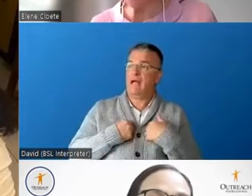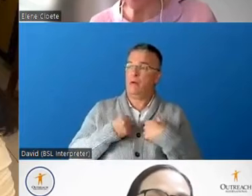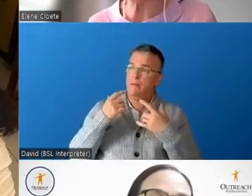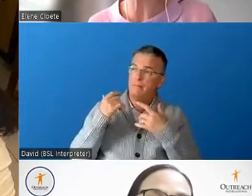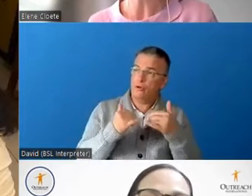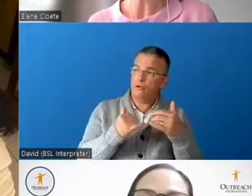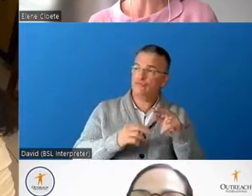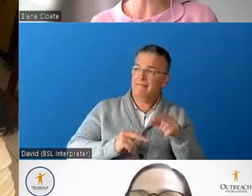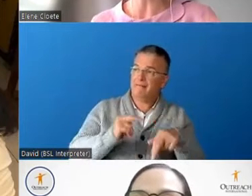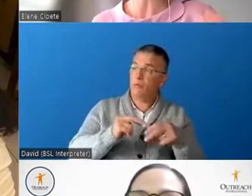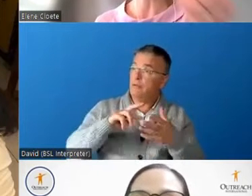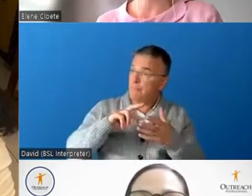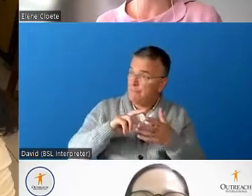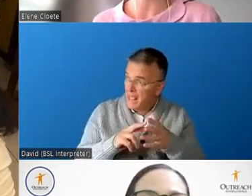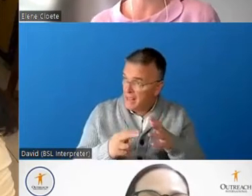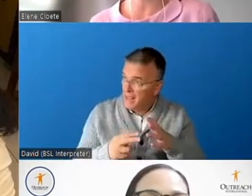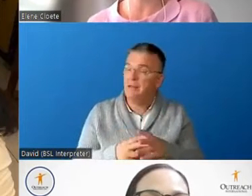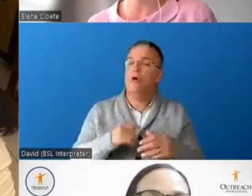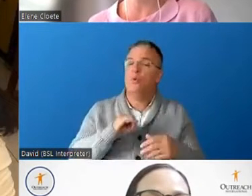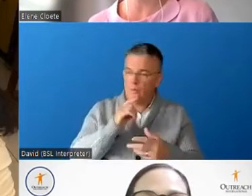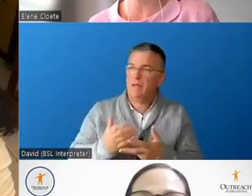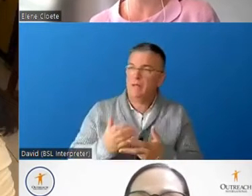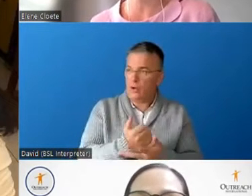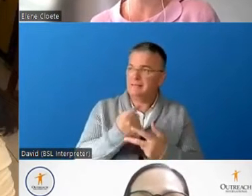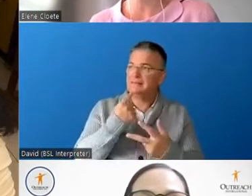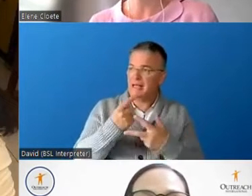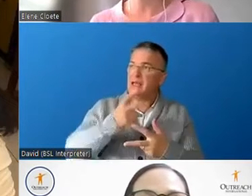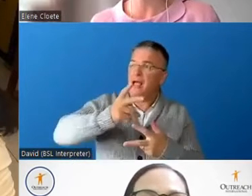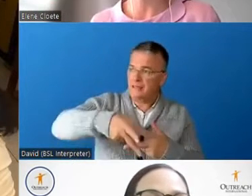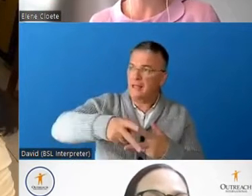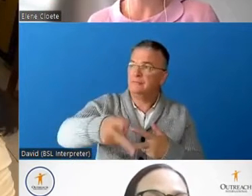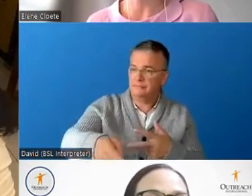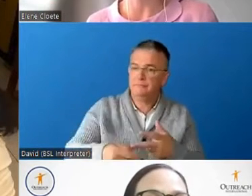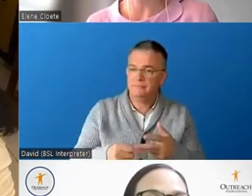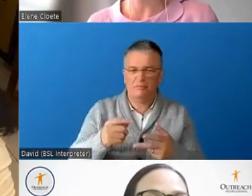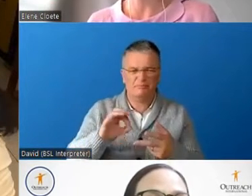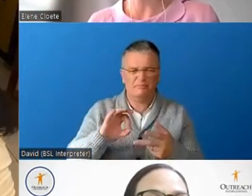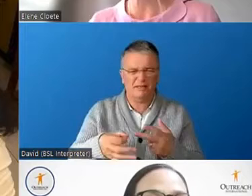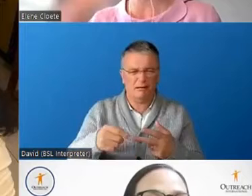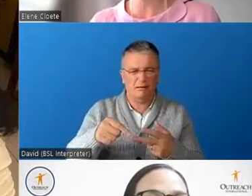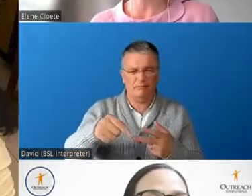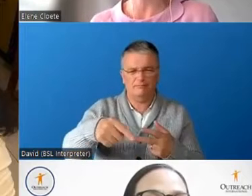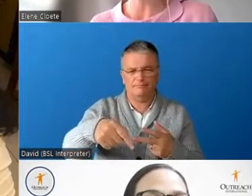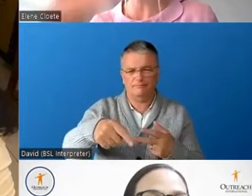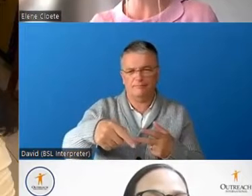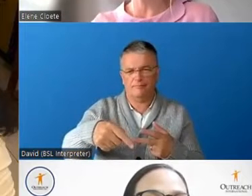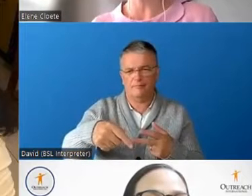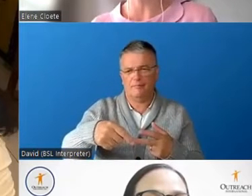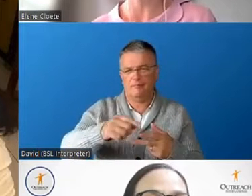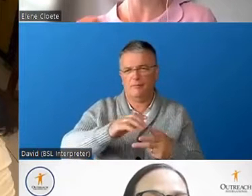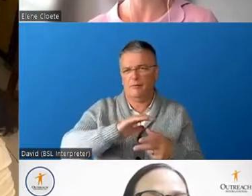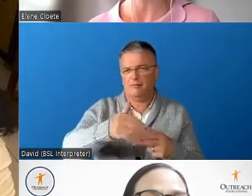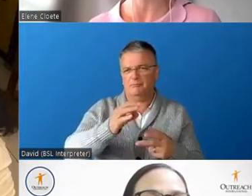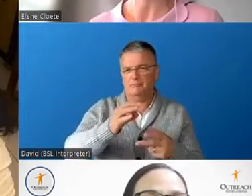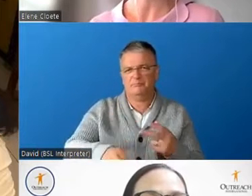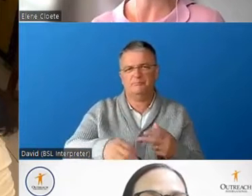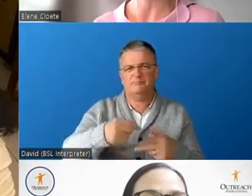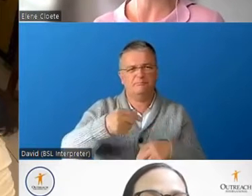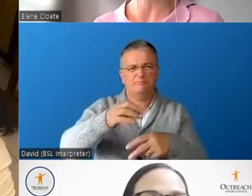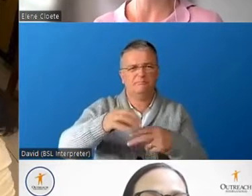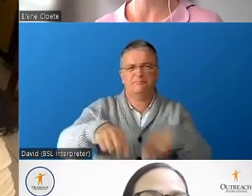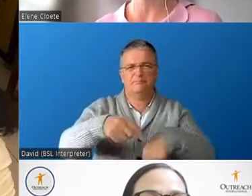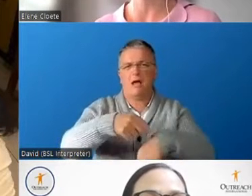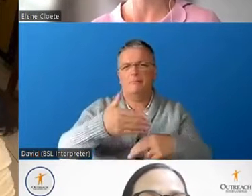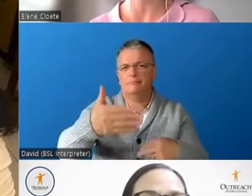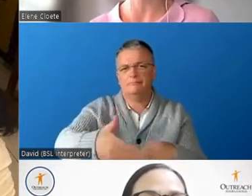evaluation plan, we will collect data upon a particular course of time or over a course of time to